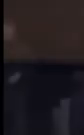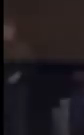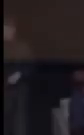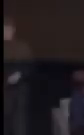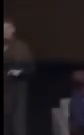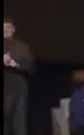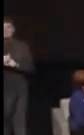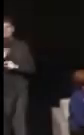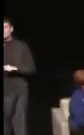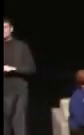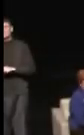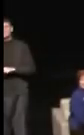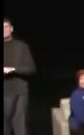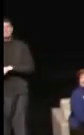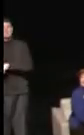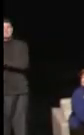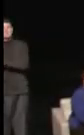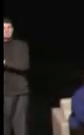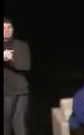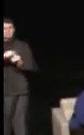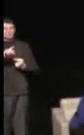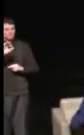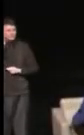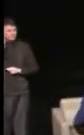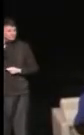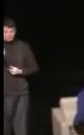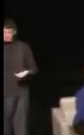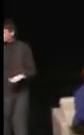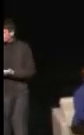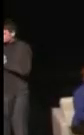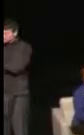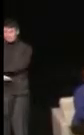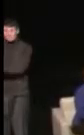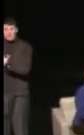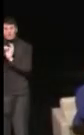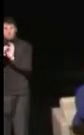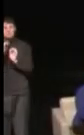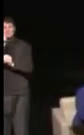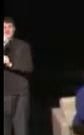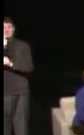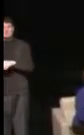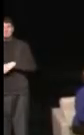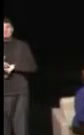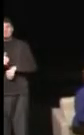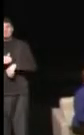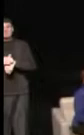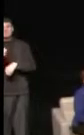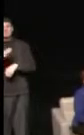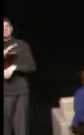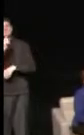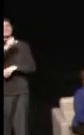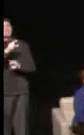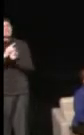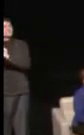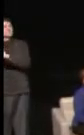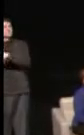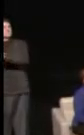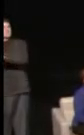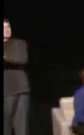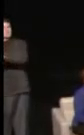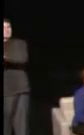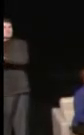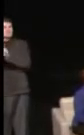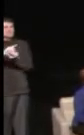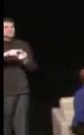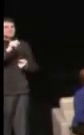will be providing our ASL interpretation. And if anyone is in need of the services, we just invite you, if you're not able to view